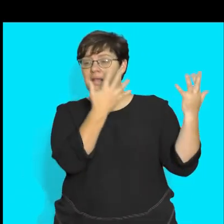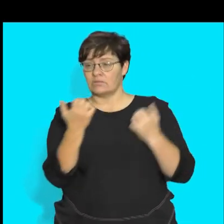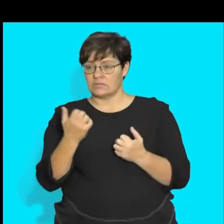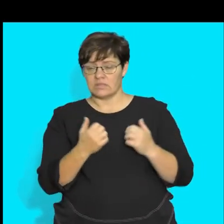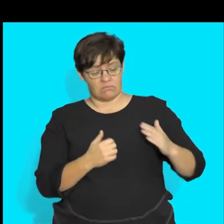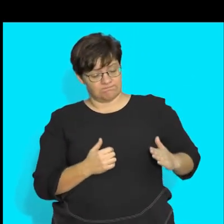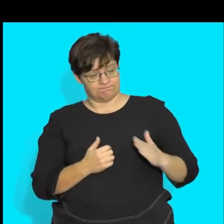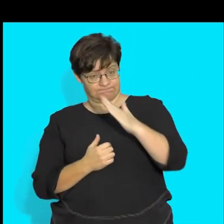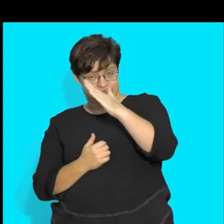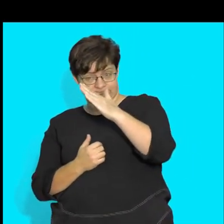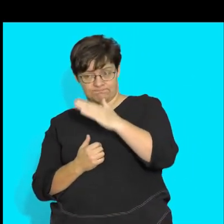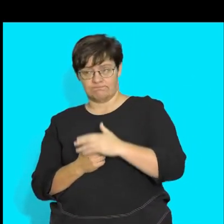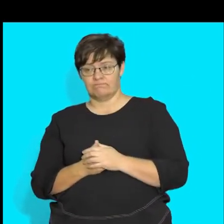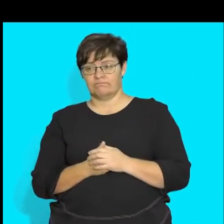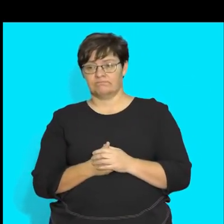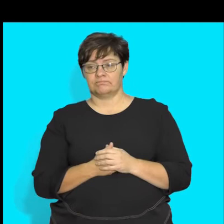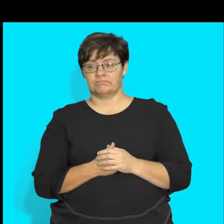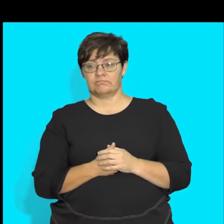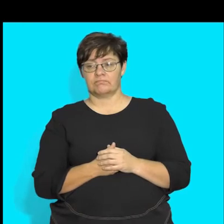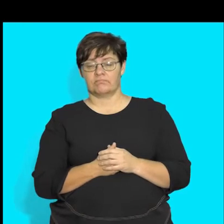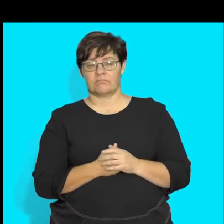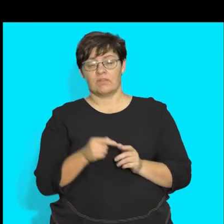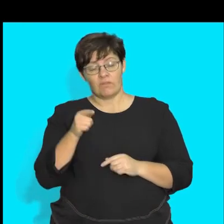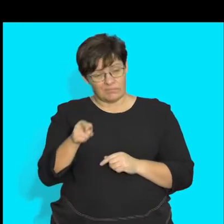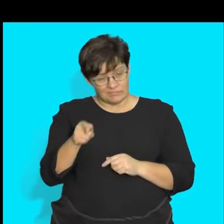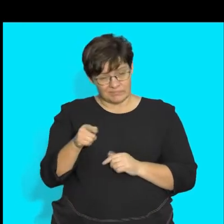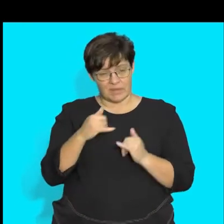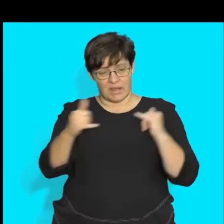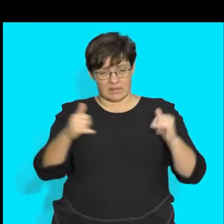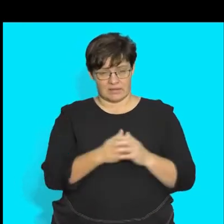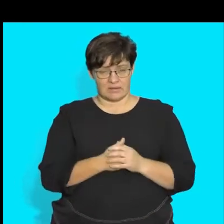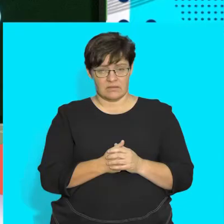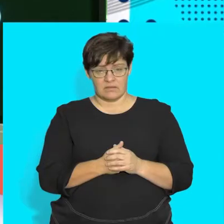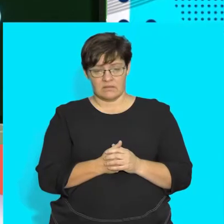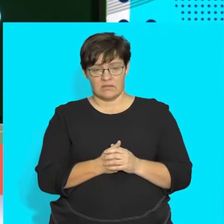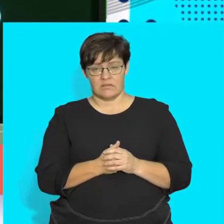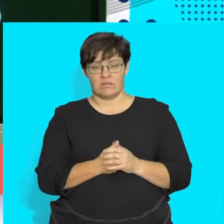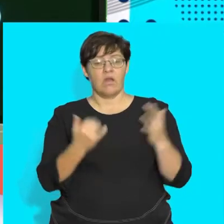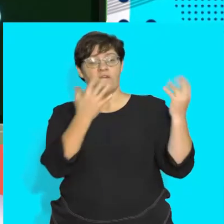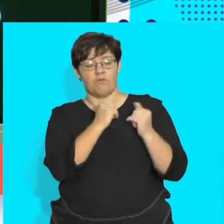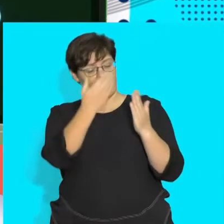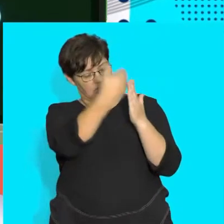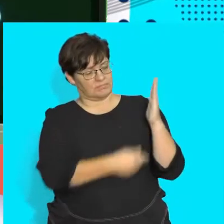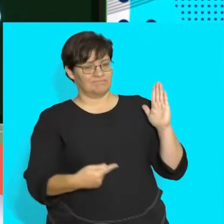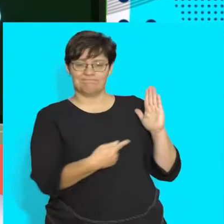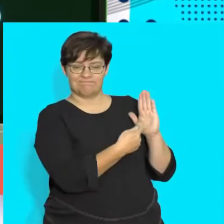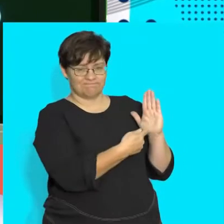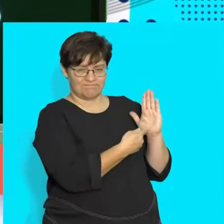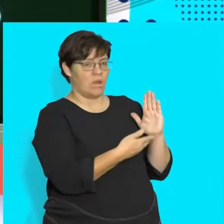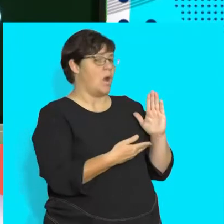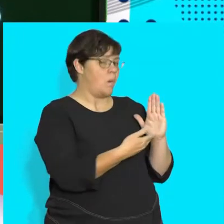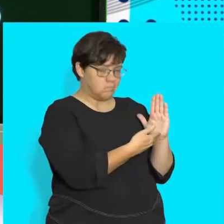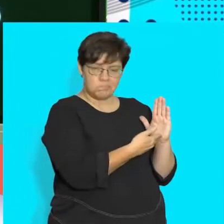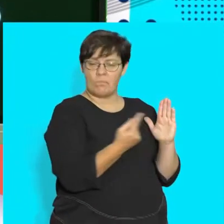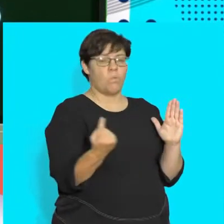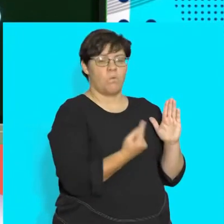m, of this line. Now the formula will be given to you. The formula will always be on the formula sheet. And like we've